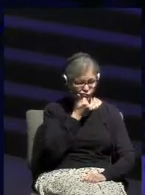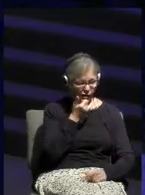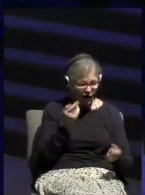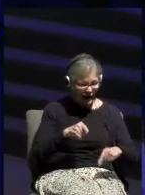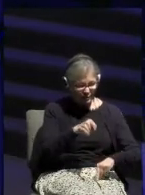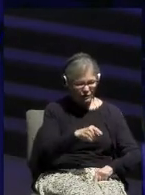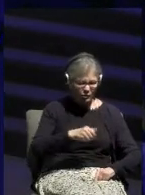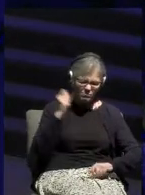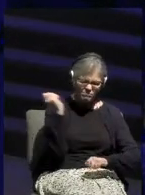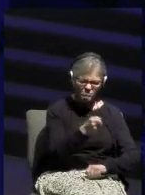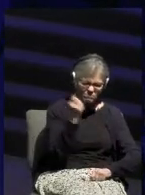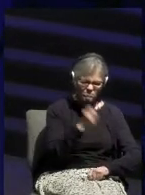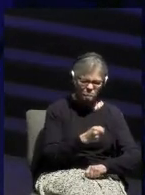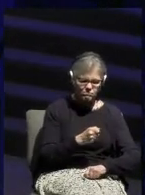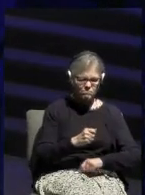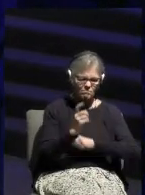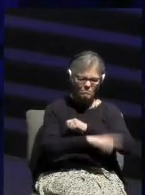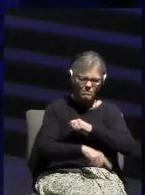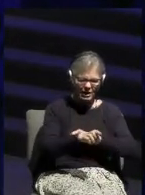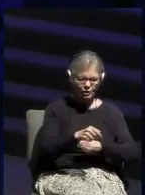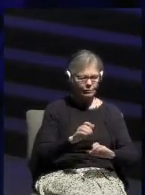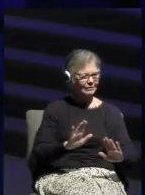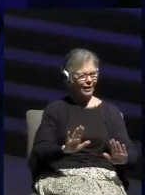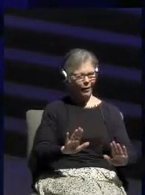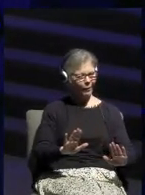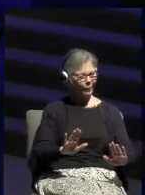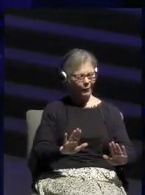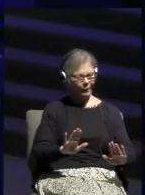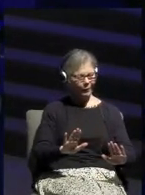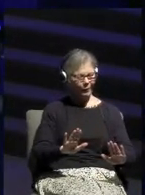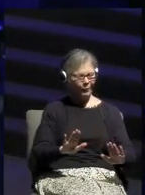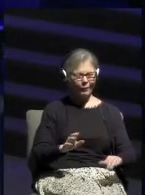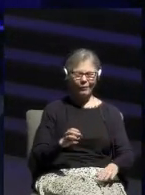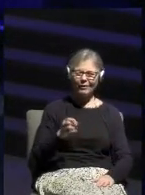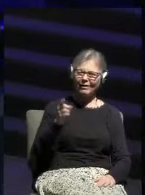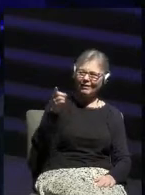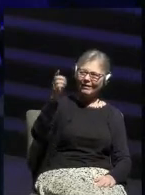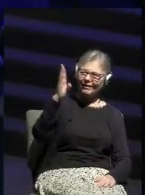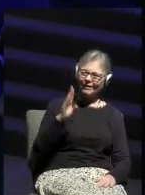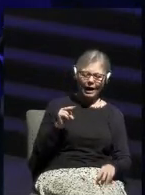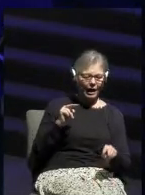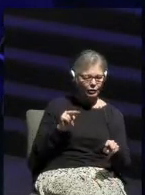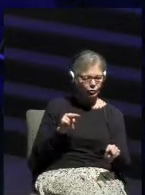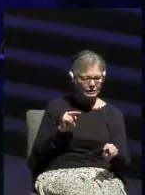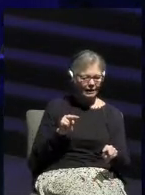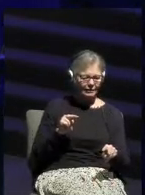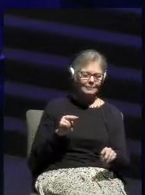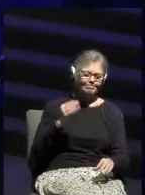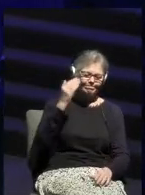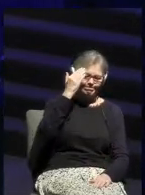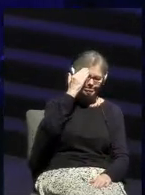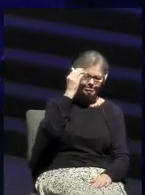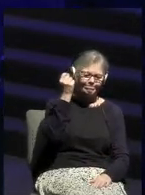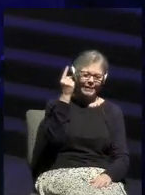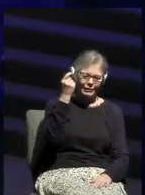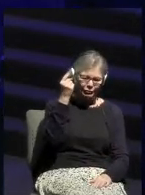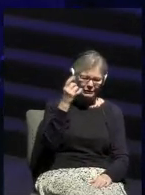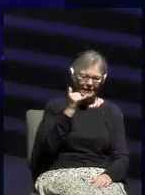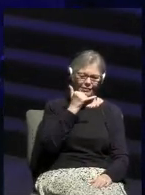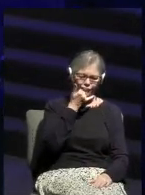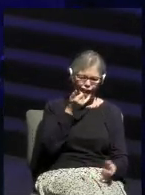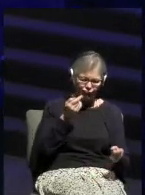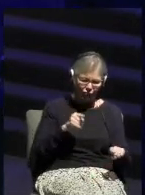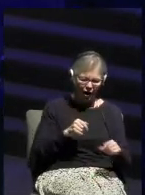you fell into a pit and you accidentally got involved with something.